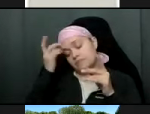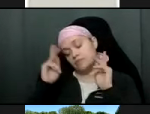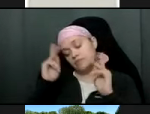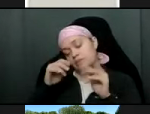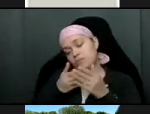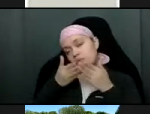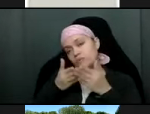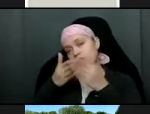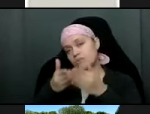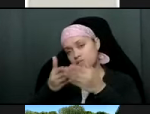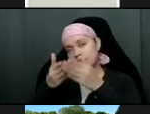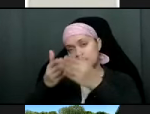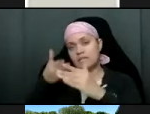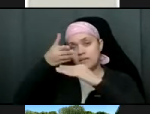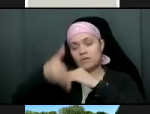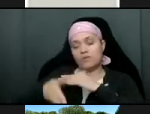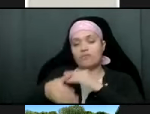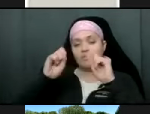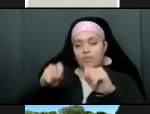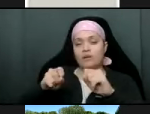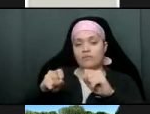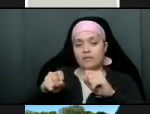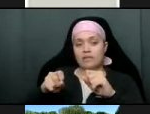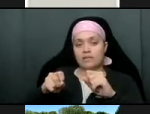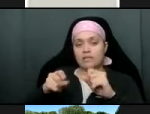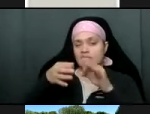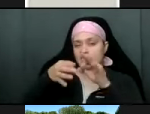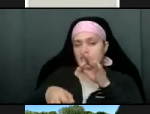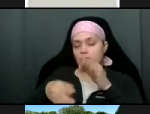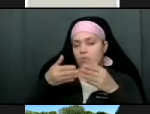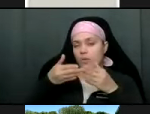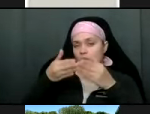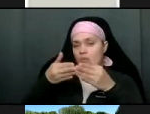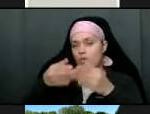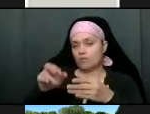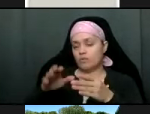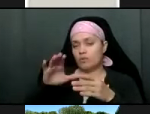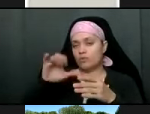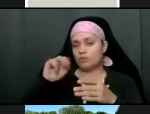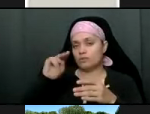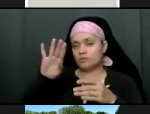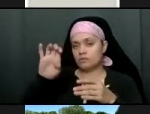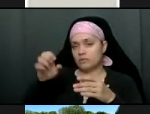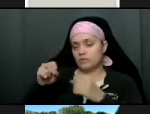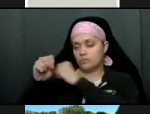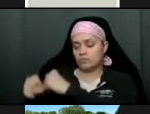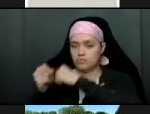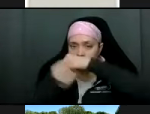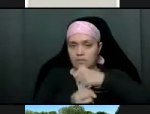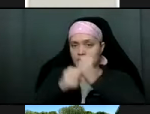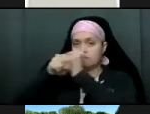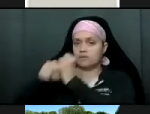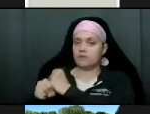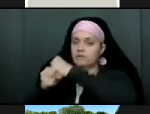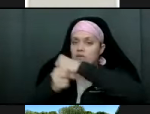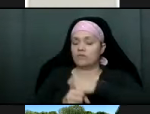sailing across, probably in relatively simple boats or canoes even, from